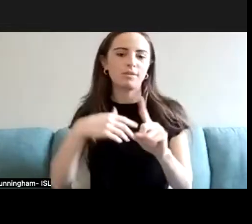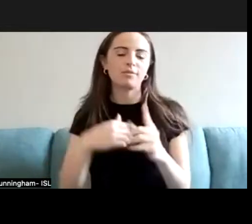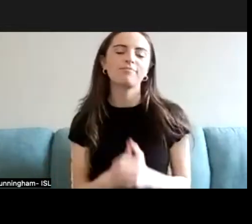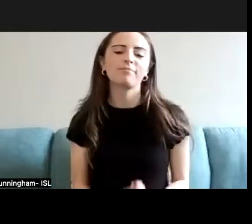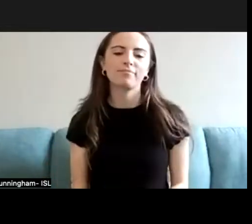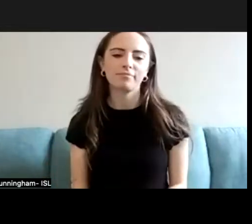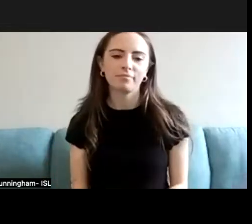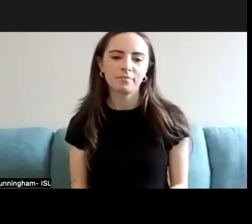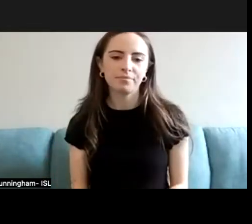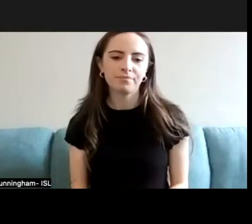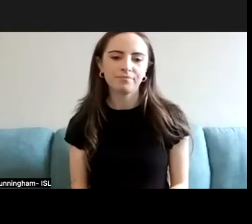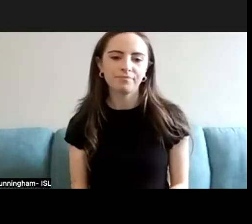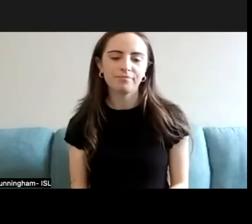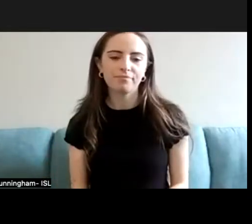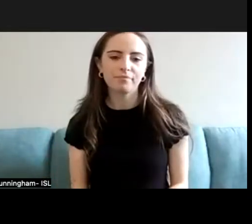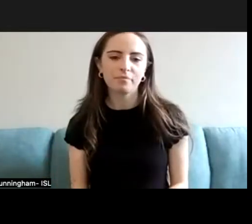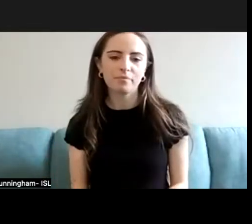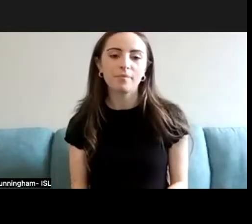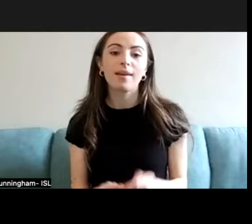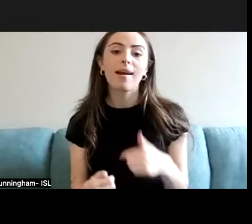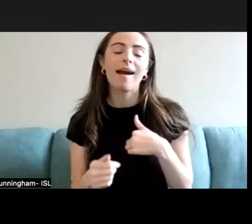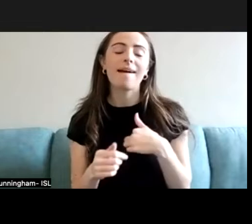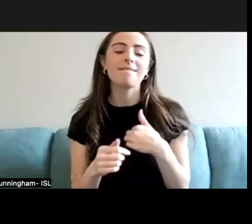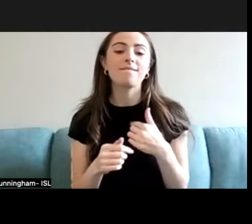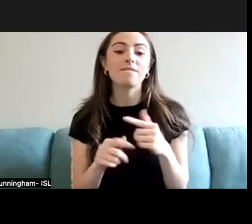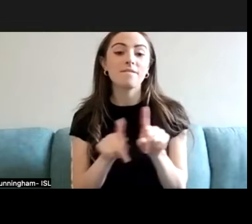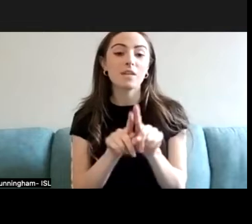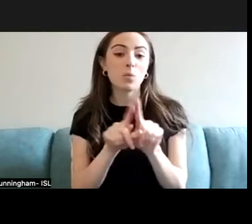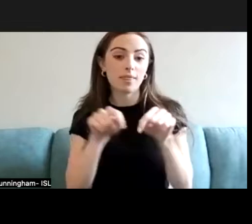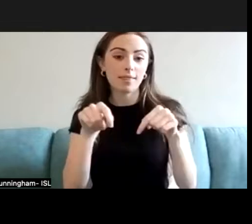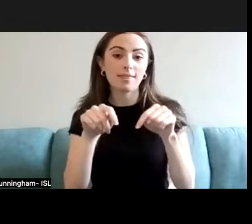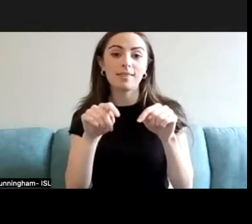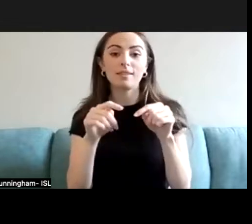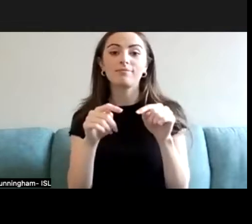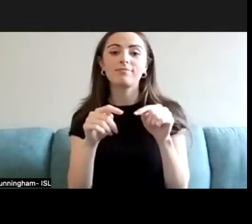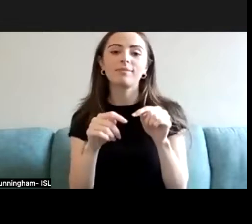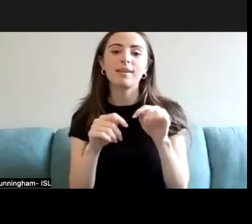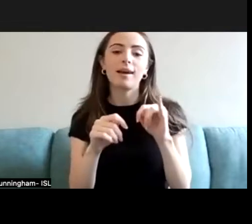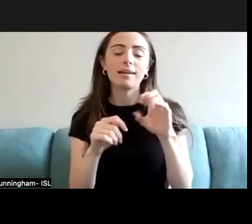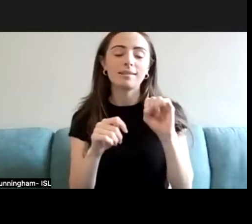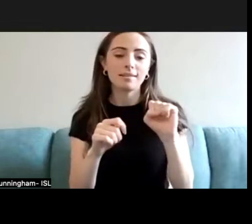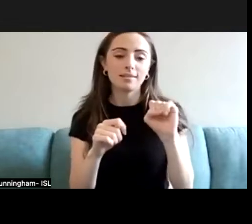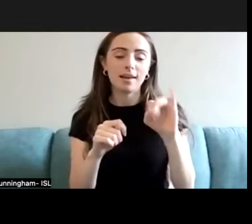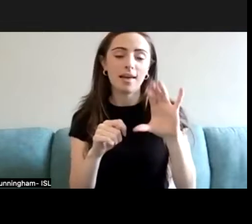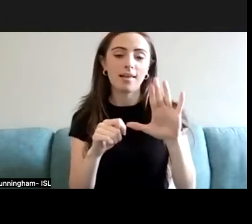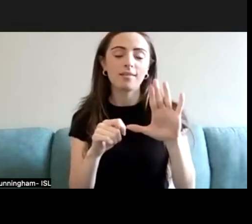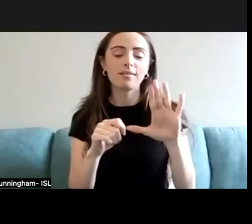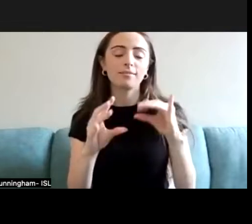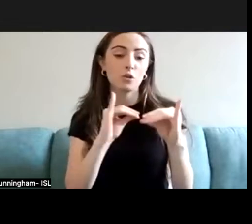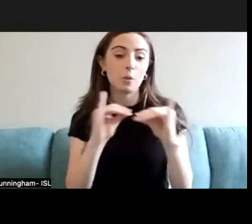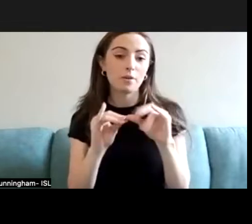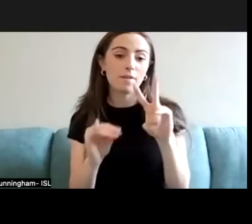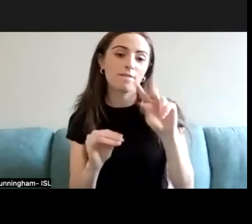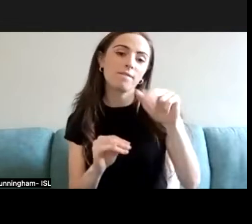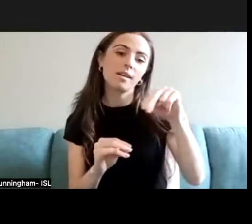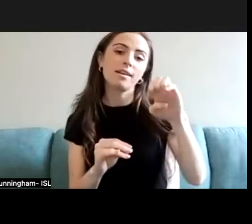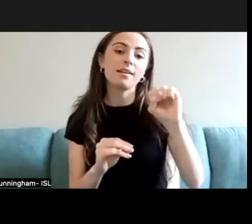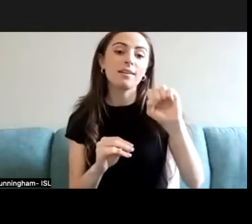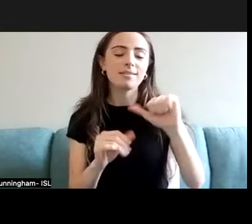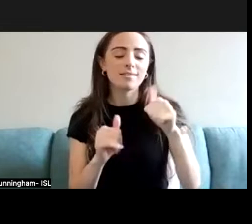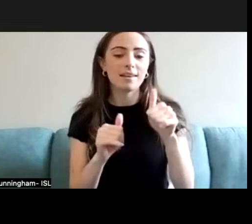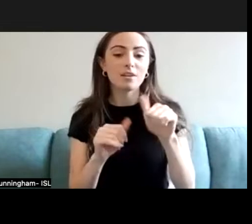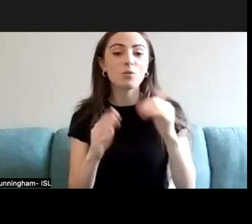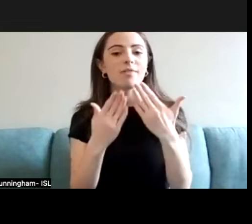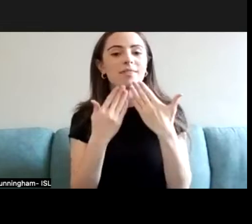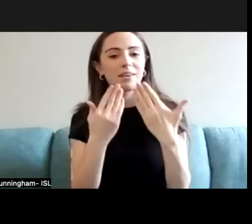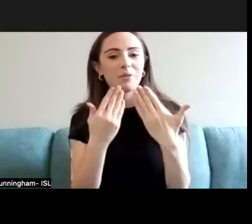gradient. I'm also joined on screen this morning by Vanessa, who is our wonderful ISL interpreter. And I just want to say a huge thank you to Vanessa for